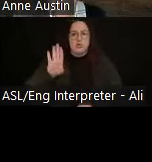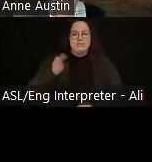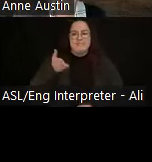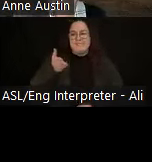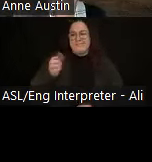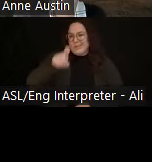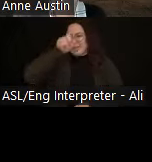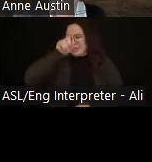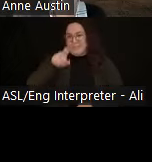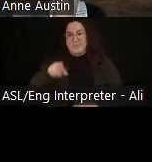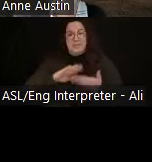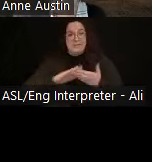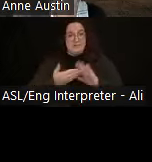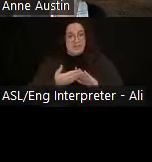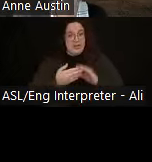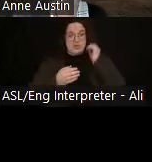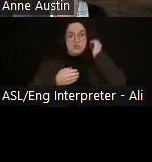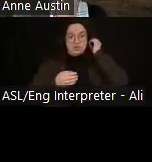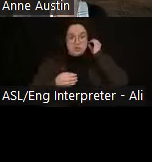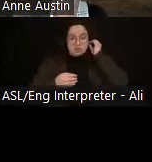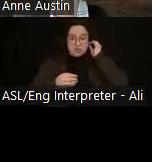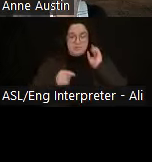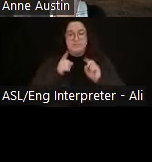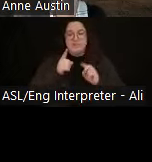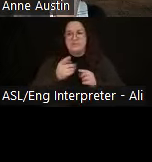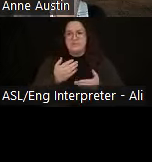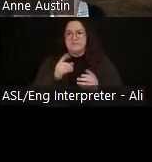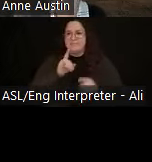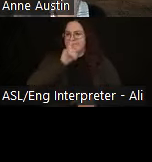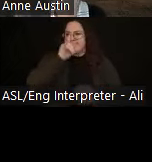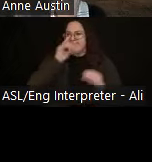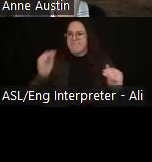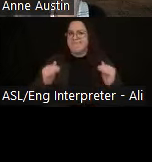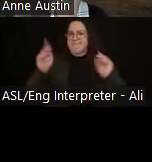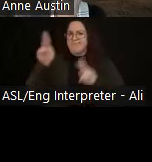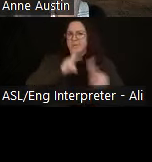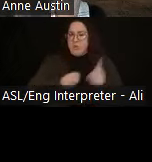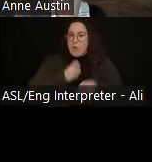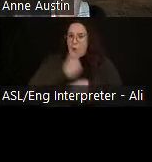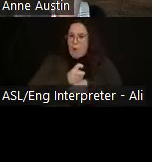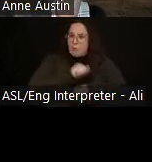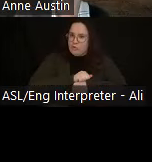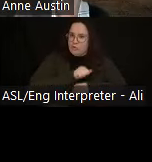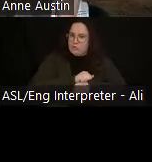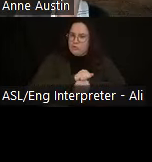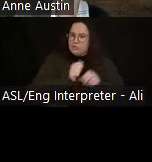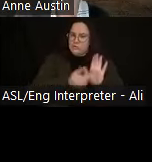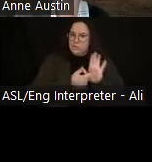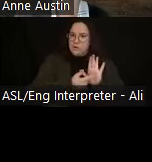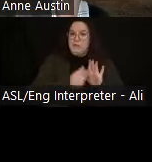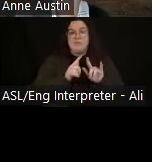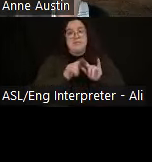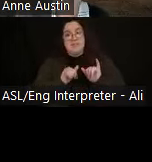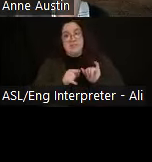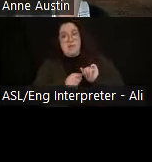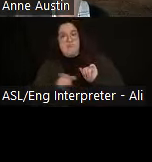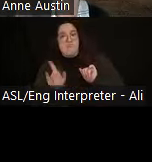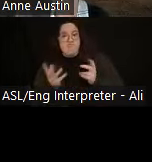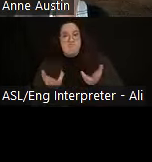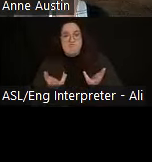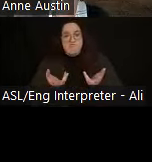to a group of semi-elite individuals. They had hard labor that they had to do, but they were still afforded